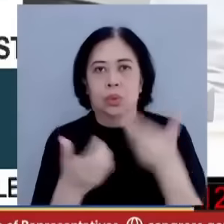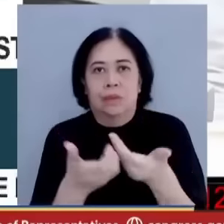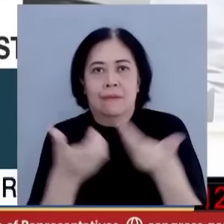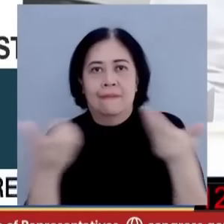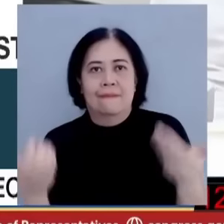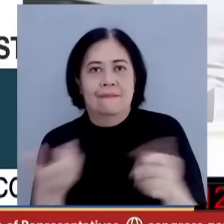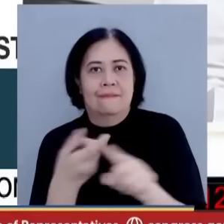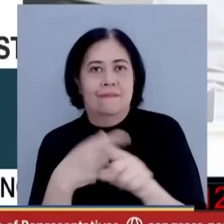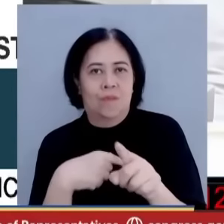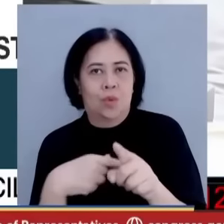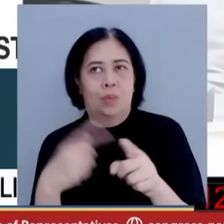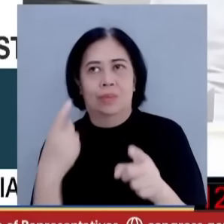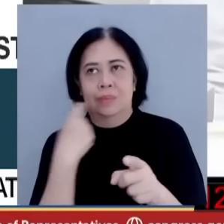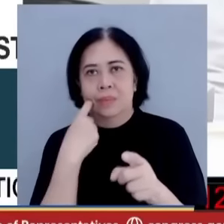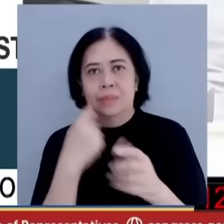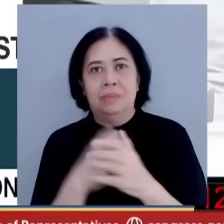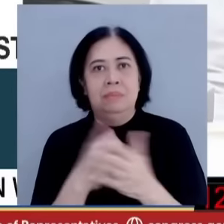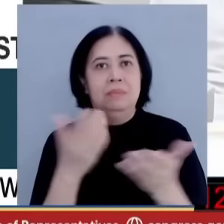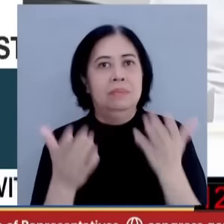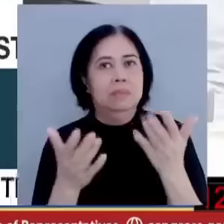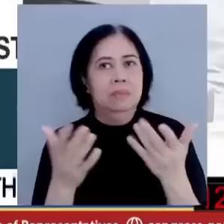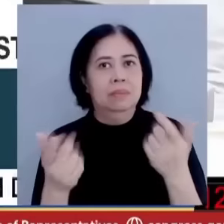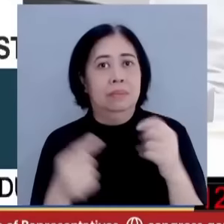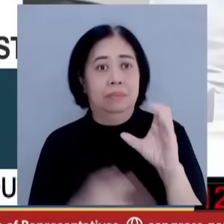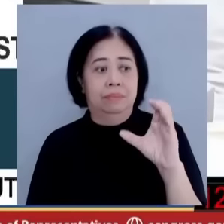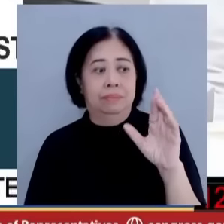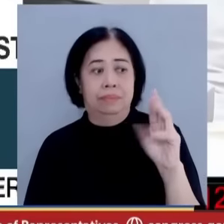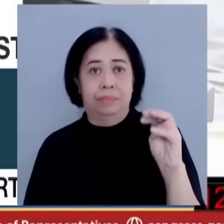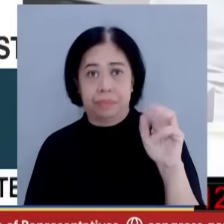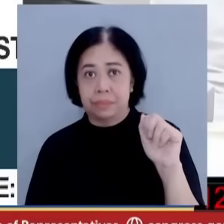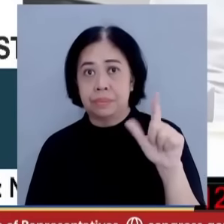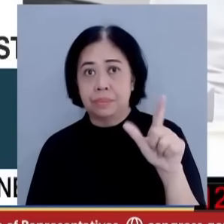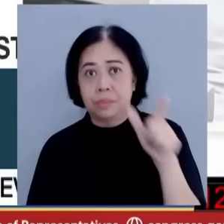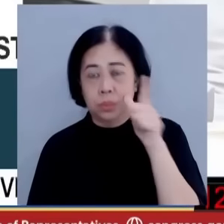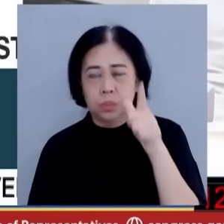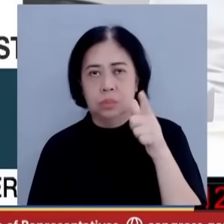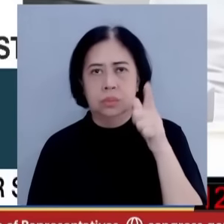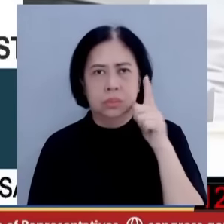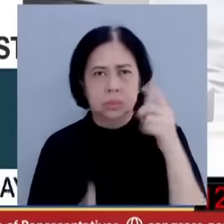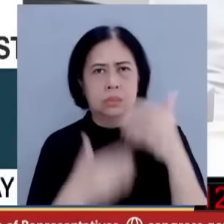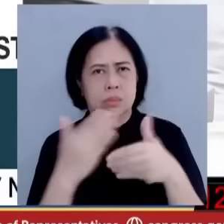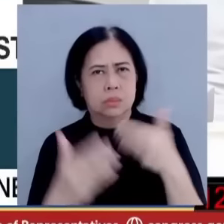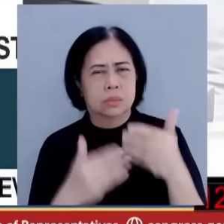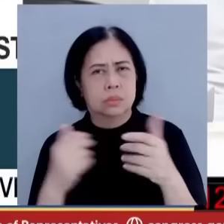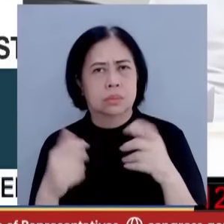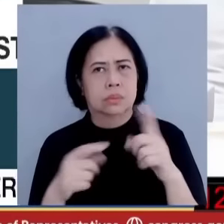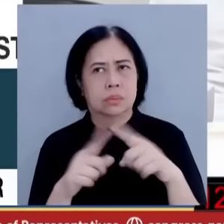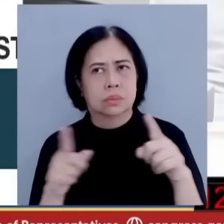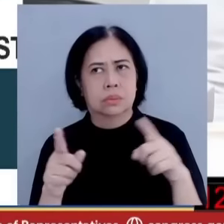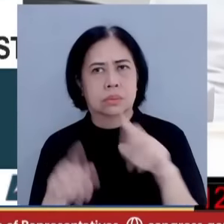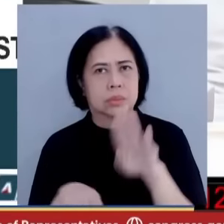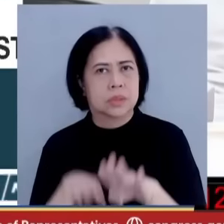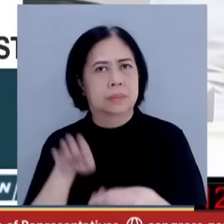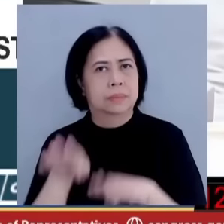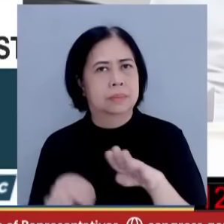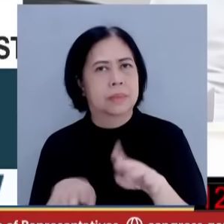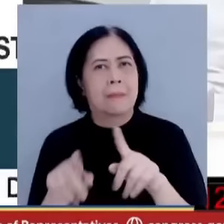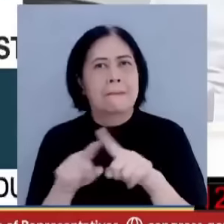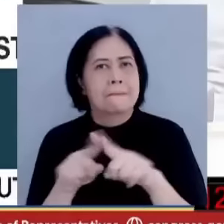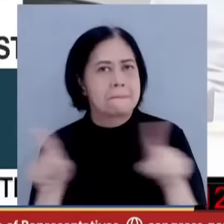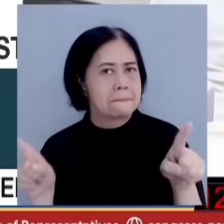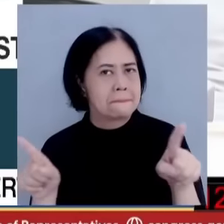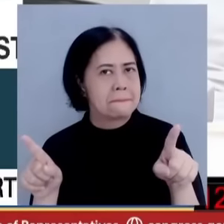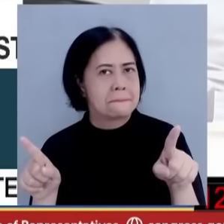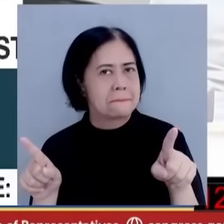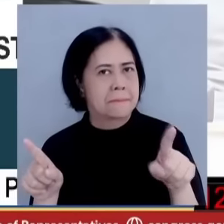at the outset that it may follow a criminal procedure or a criminal steps, but at the end of the day,